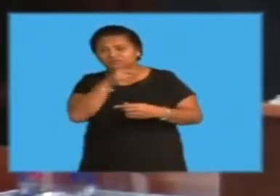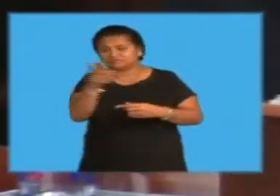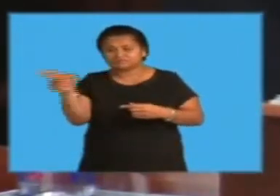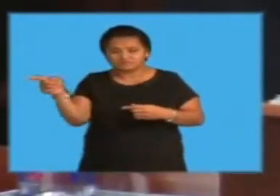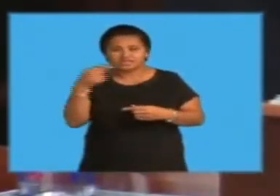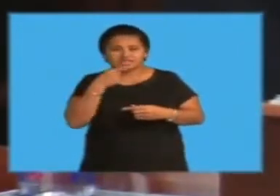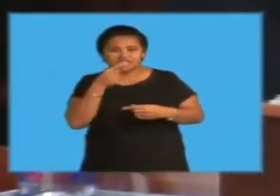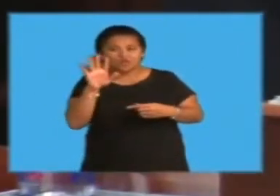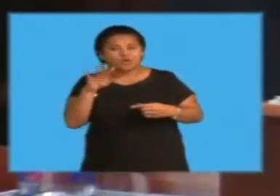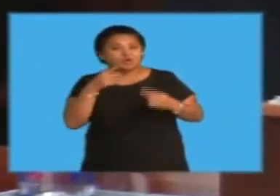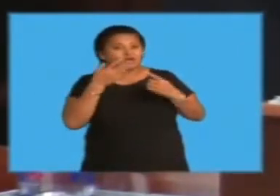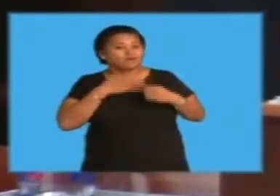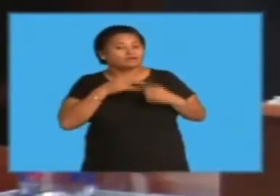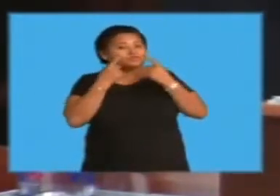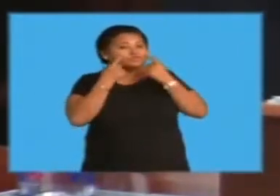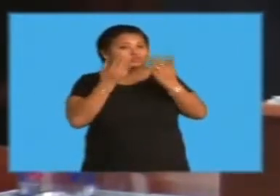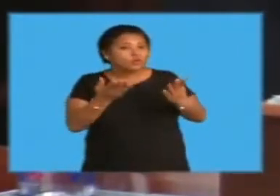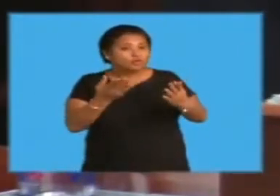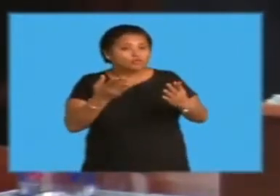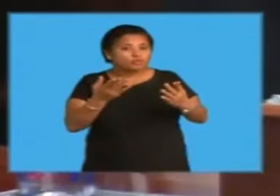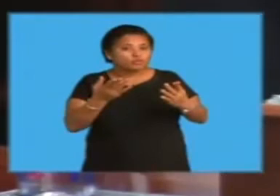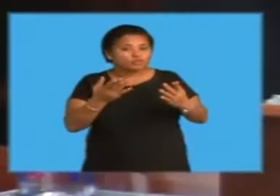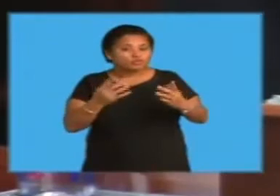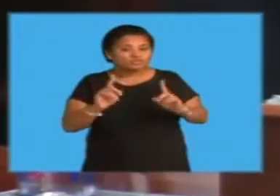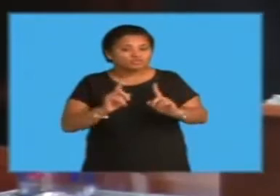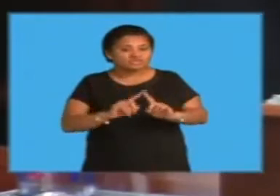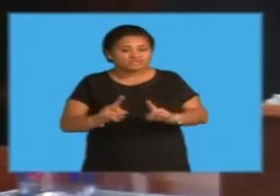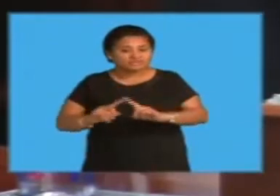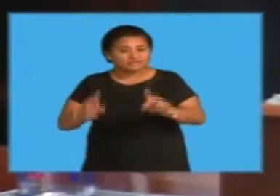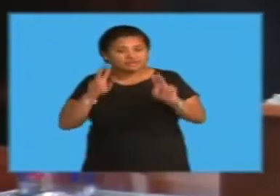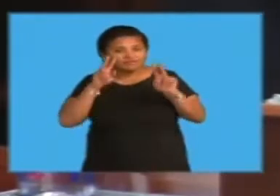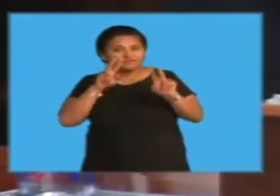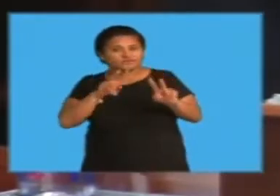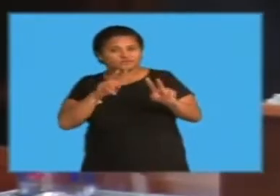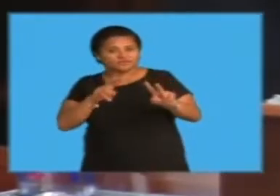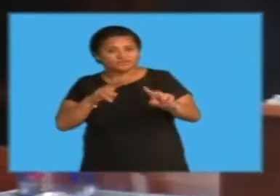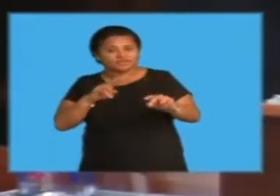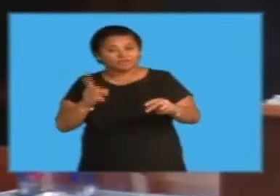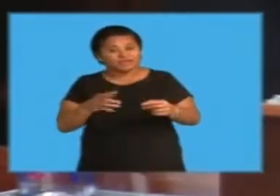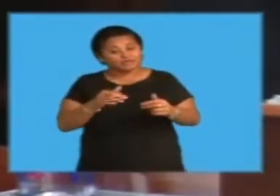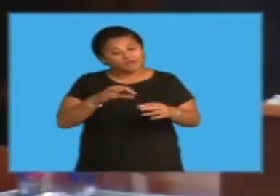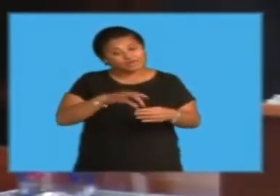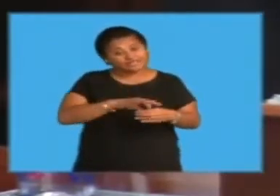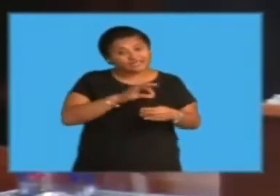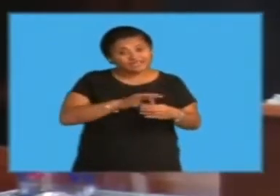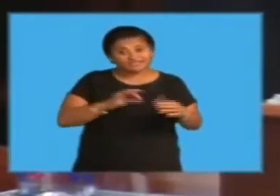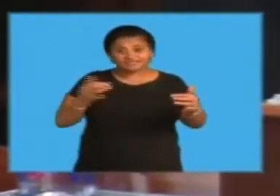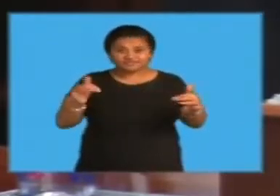try to distinguish itself from the others. But after the election, we must come together to govern.